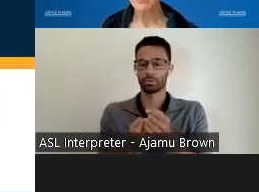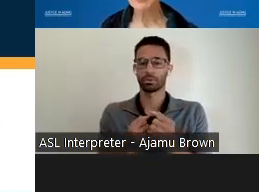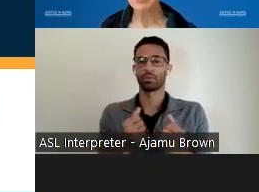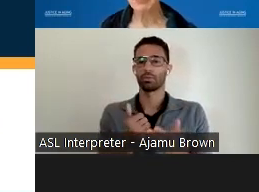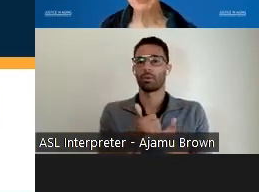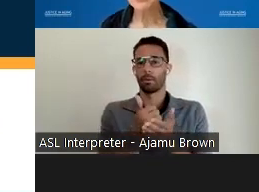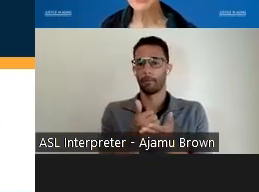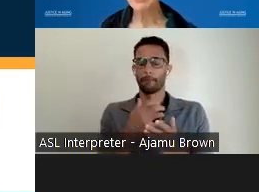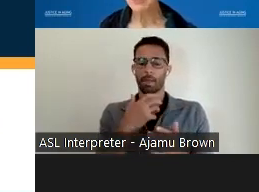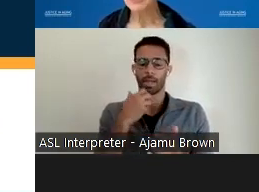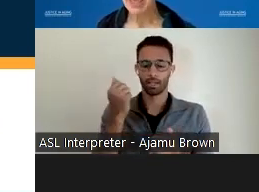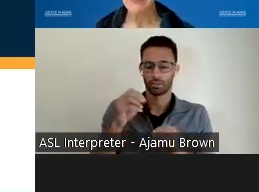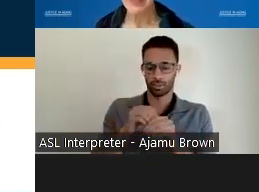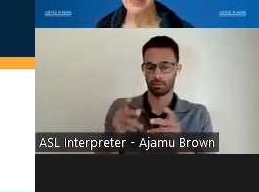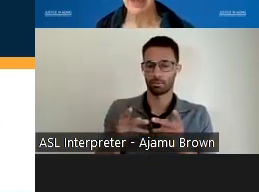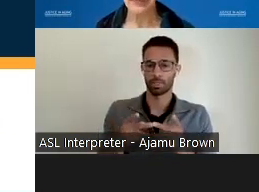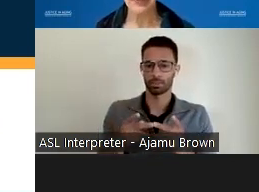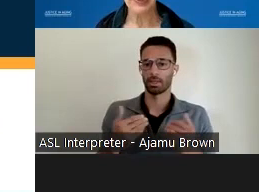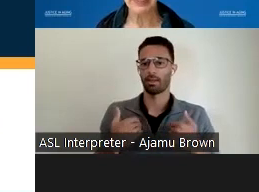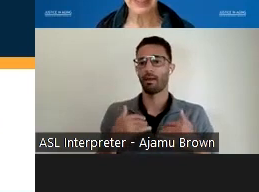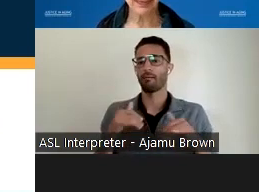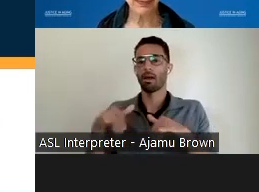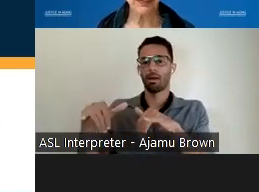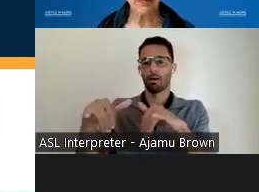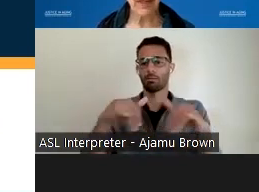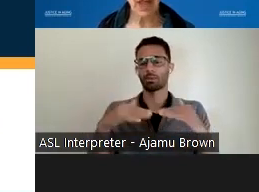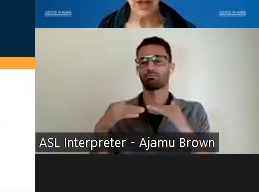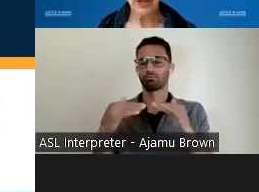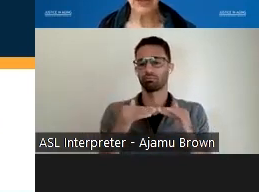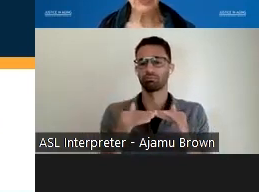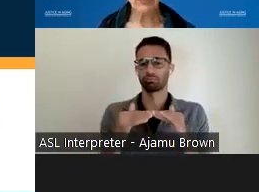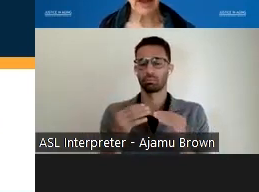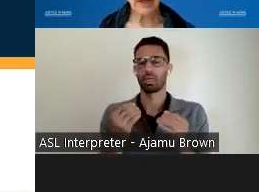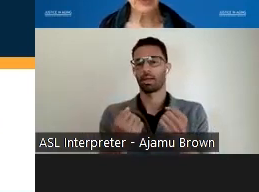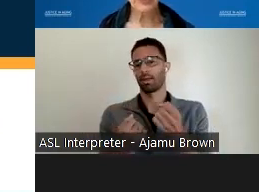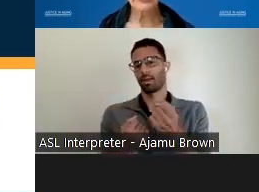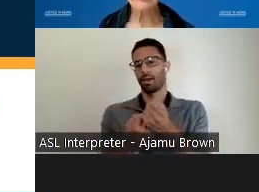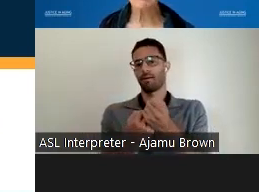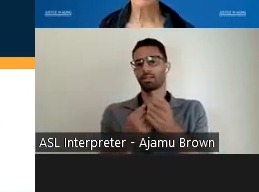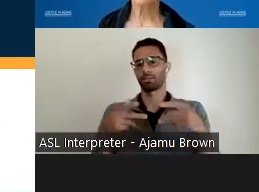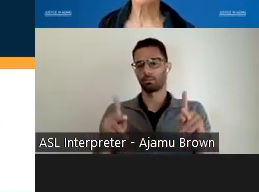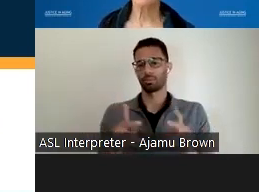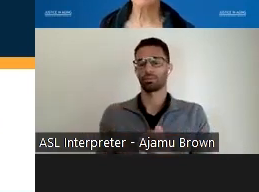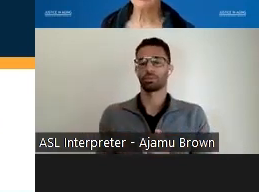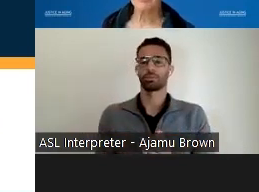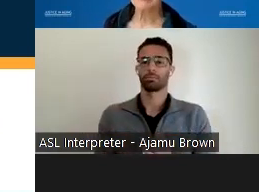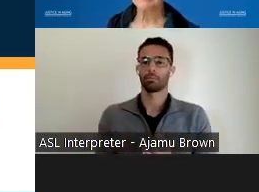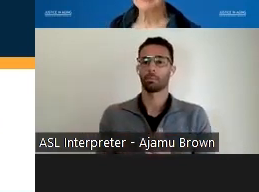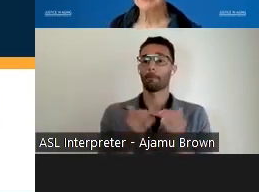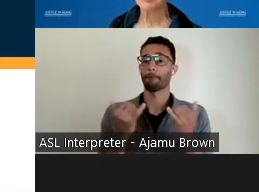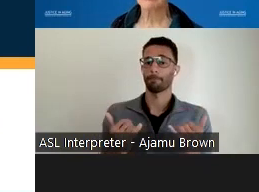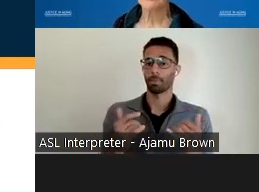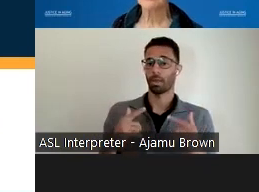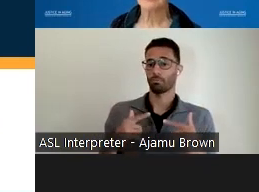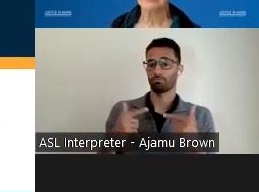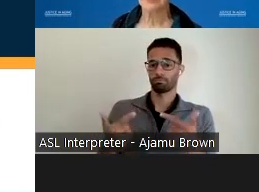of common ground and common advocacy opportunities. So I'm going to turn it now over to 2 panelists